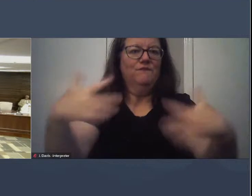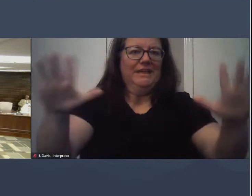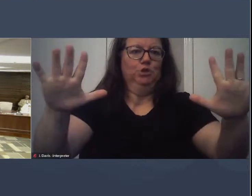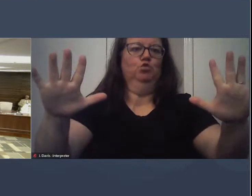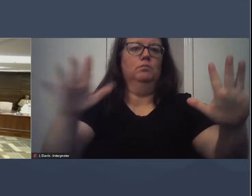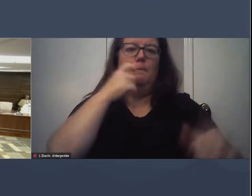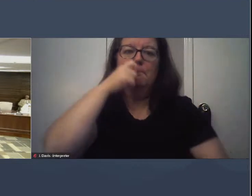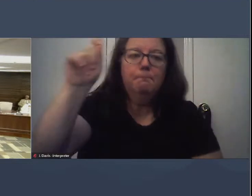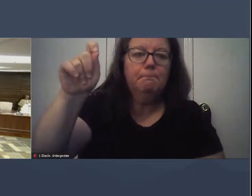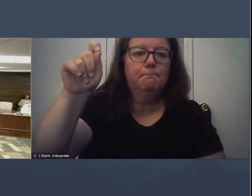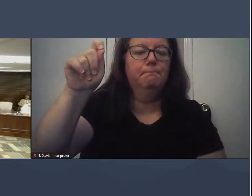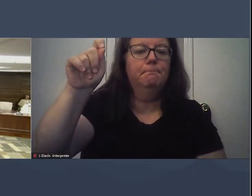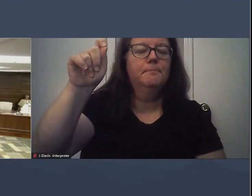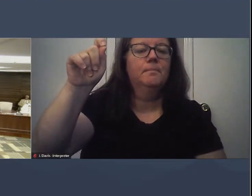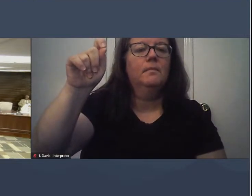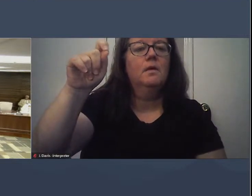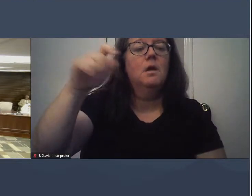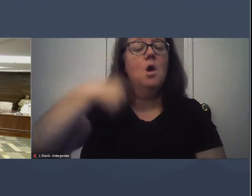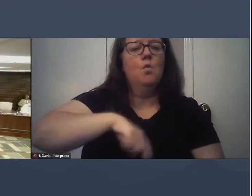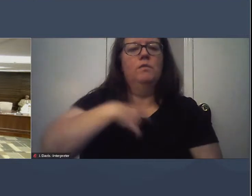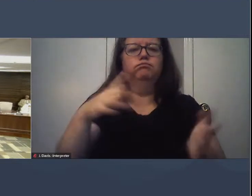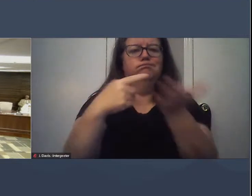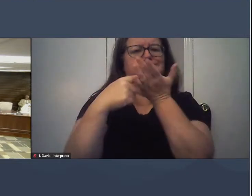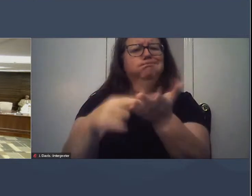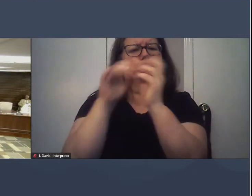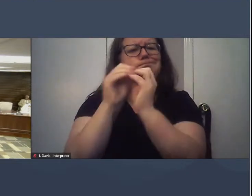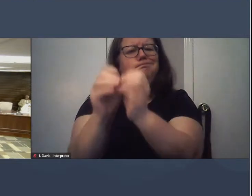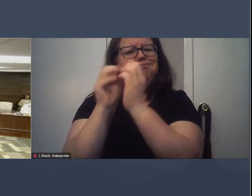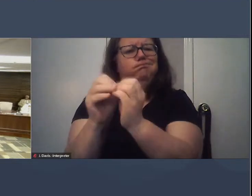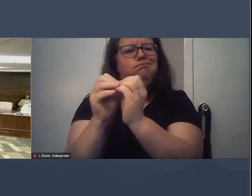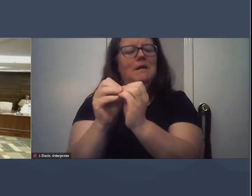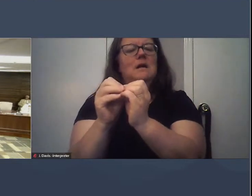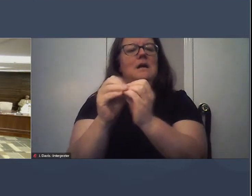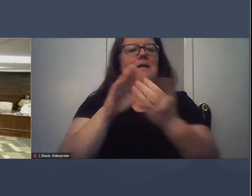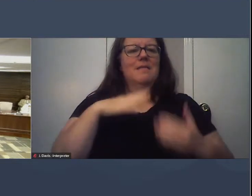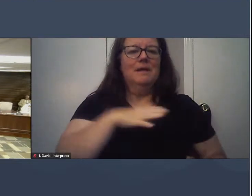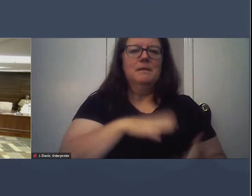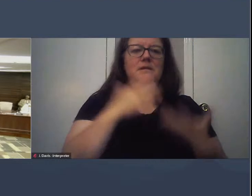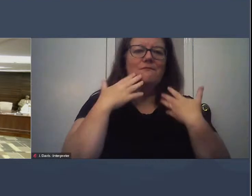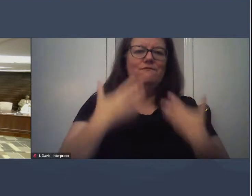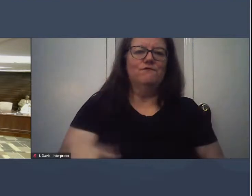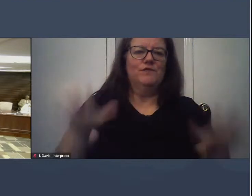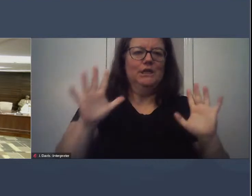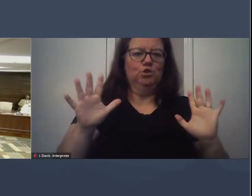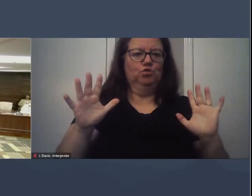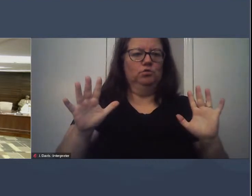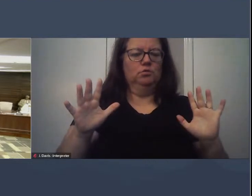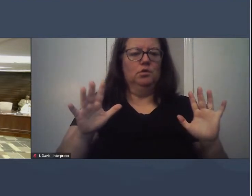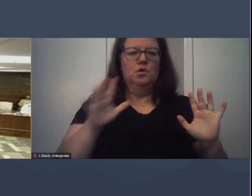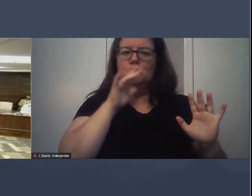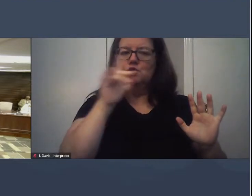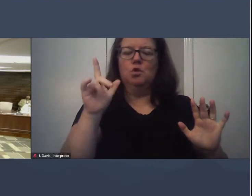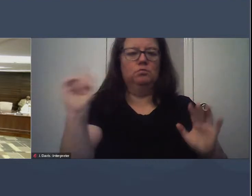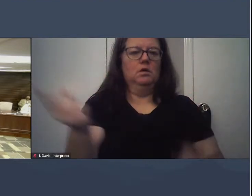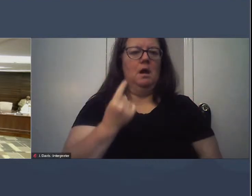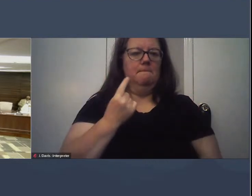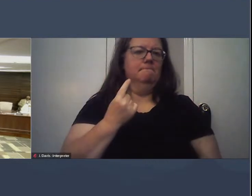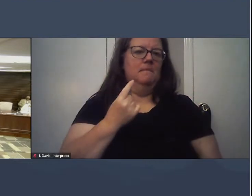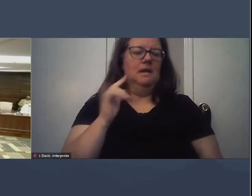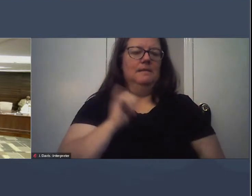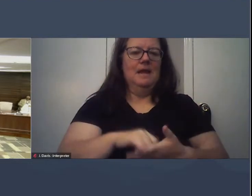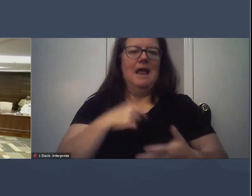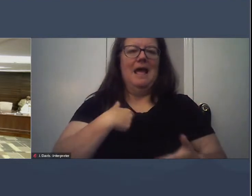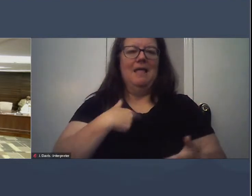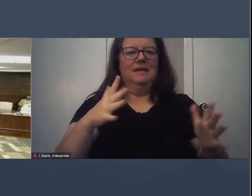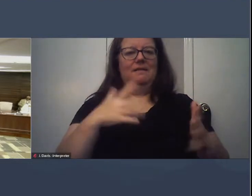okay? We've talked enough, everything, your committee's over. Hey, you know, but don't come this way. I think we've had enough